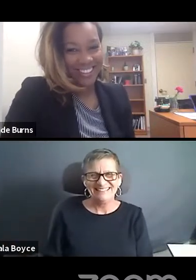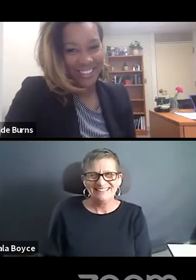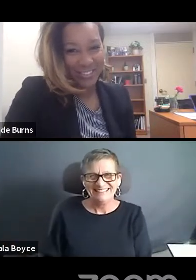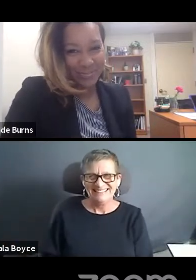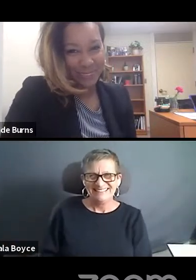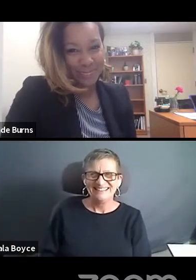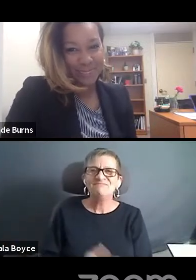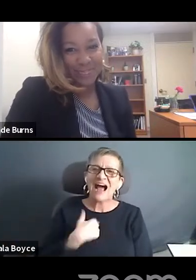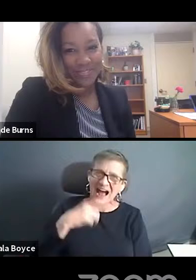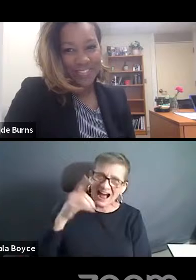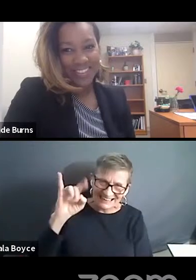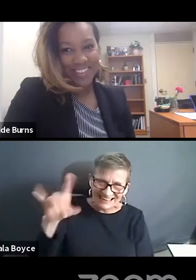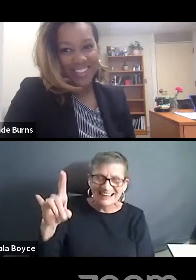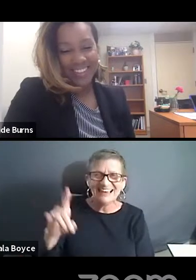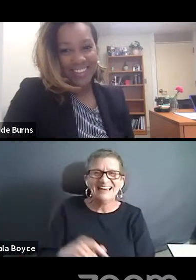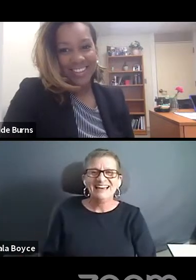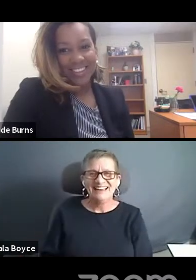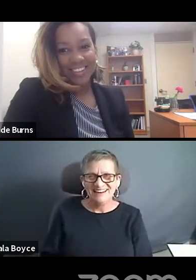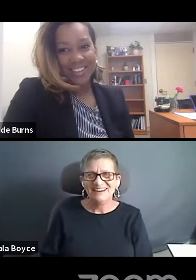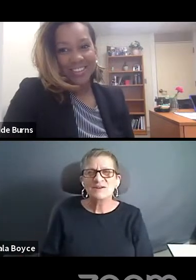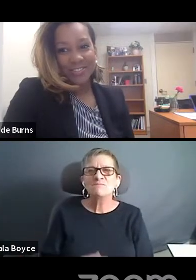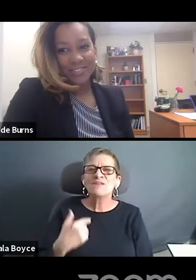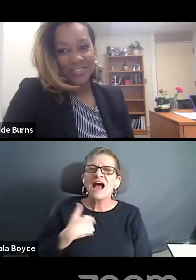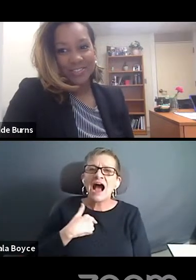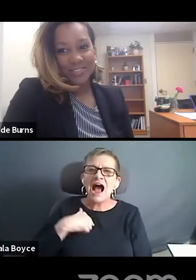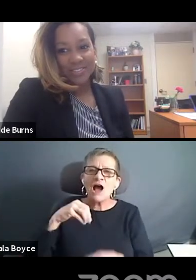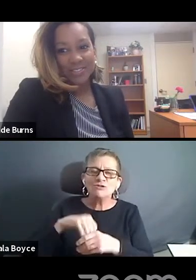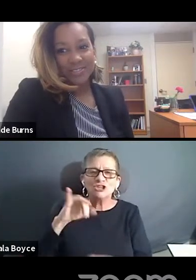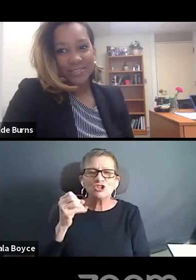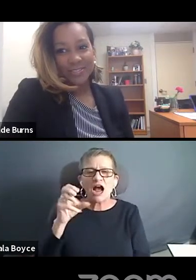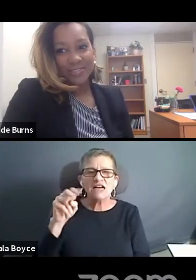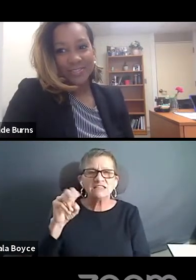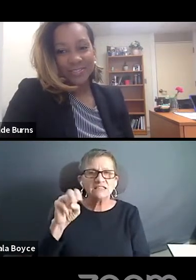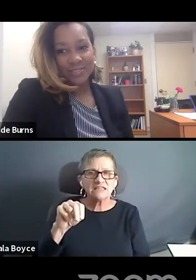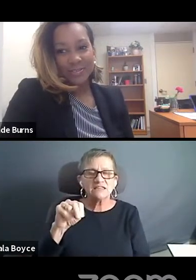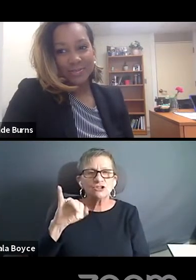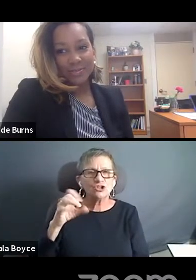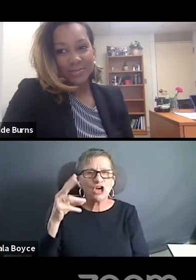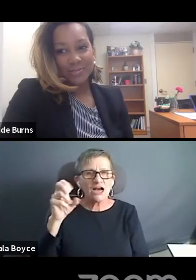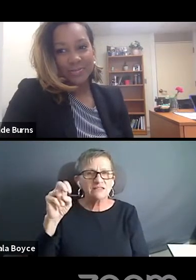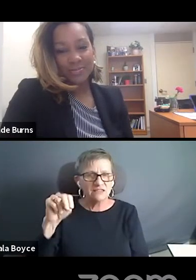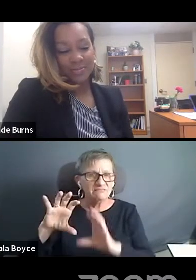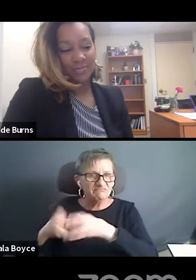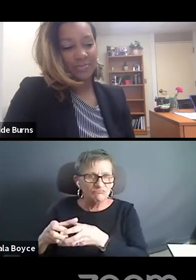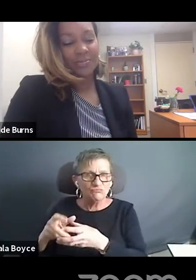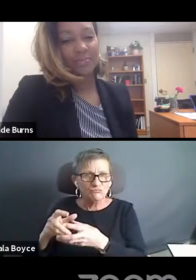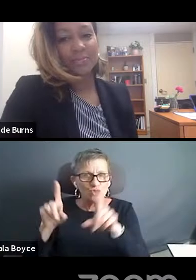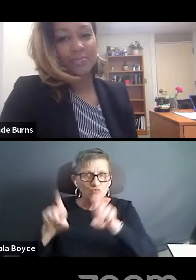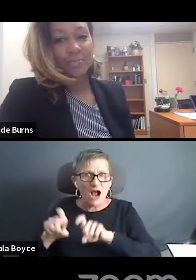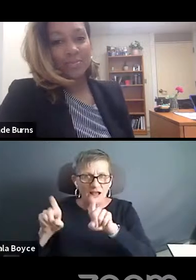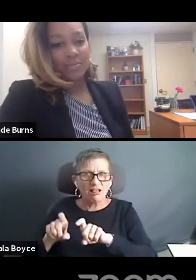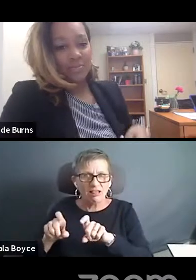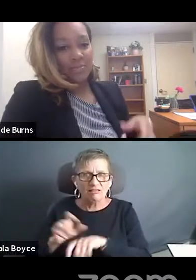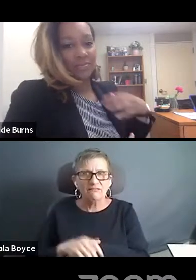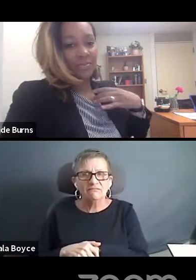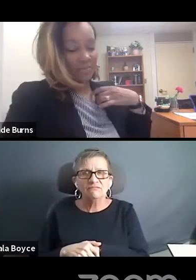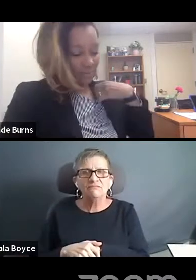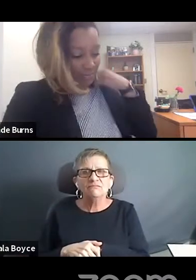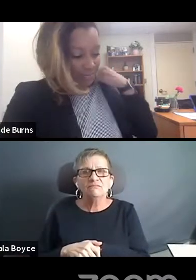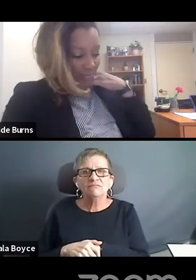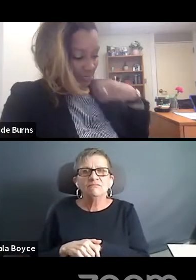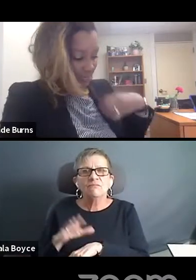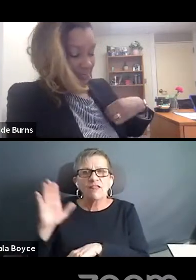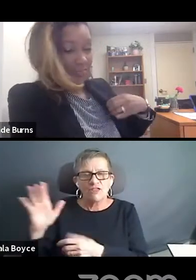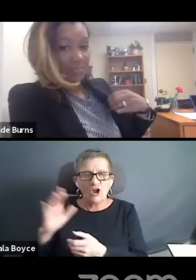I did. So I was in the Johnson & Johnson Ensemble trial. That's Janssen Pharmaceuticals is